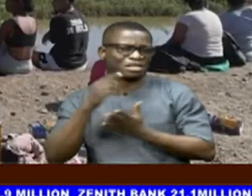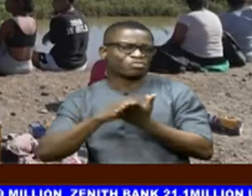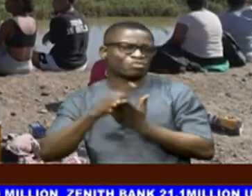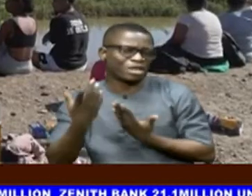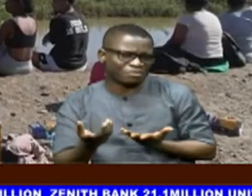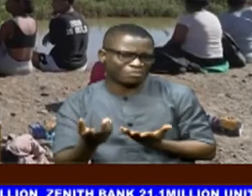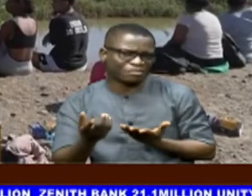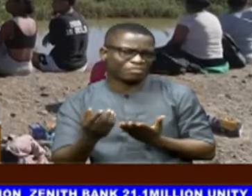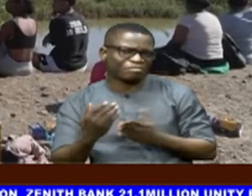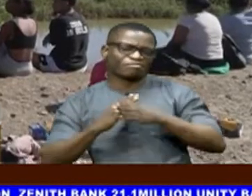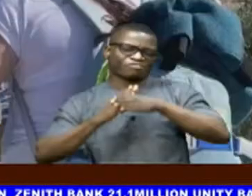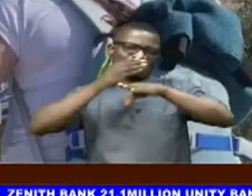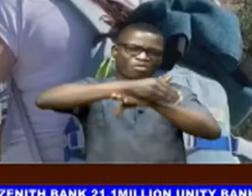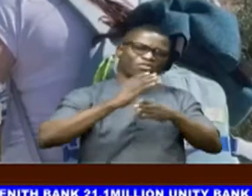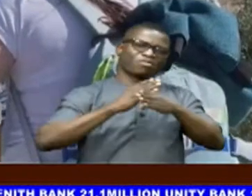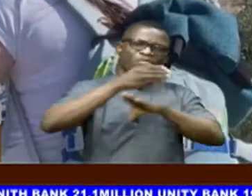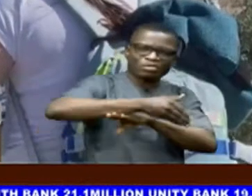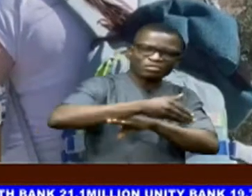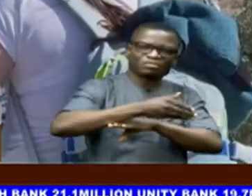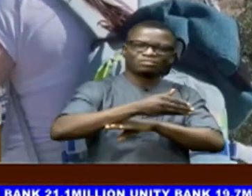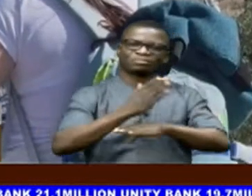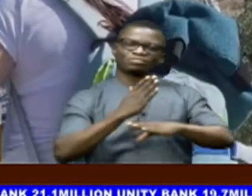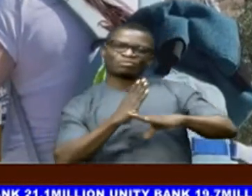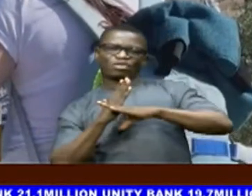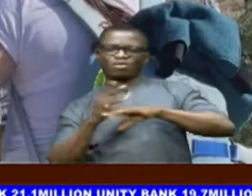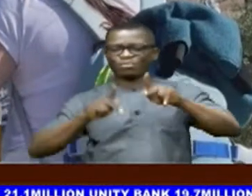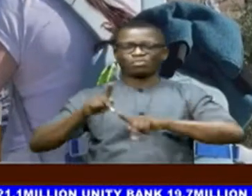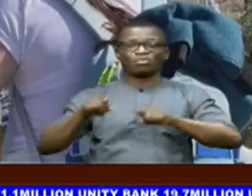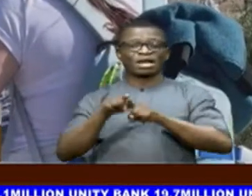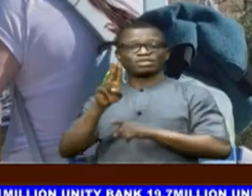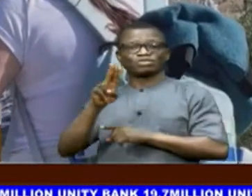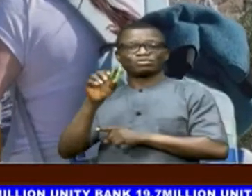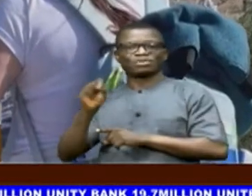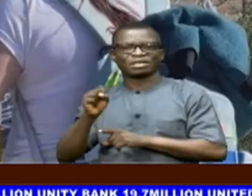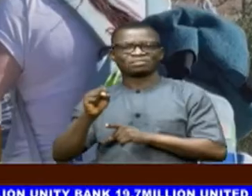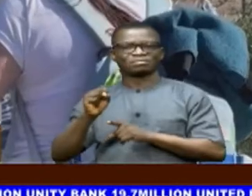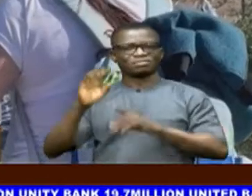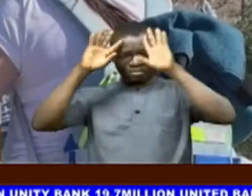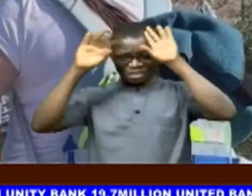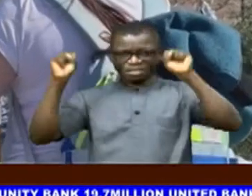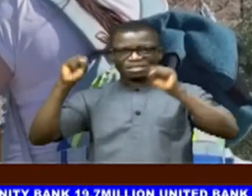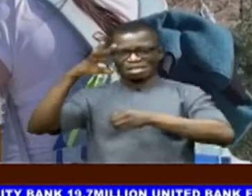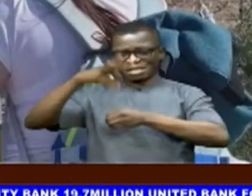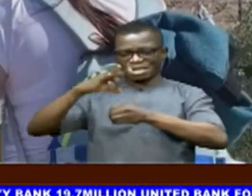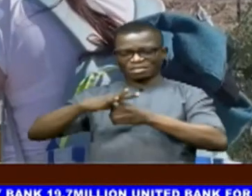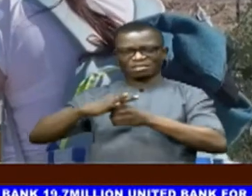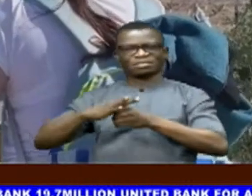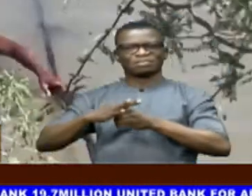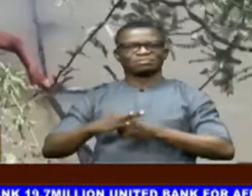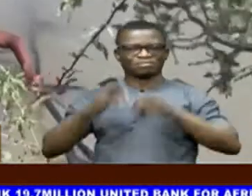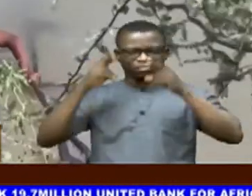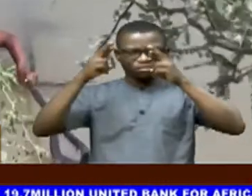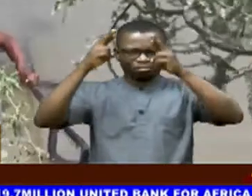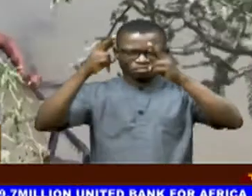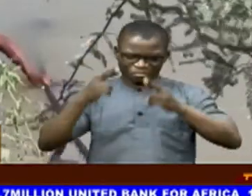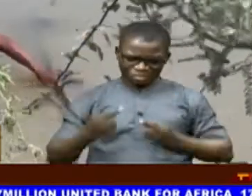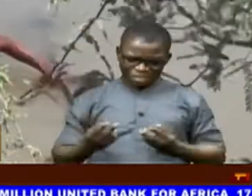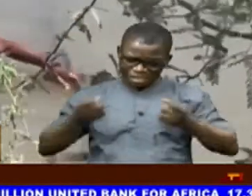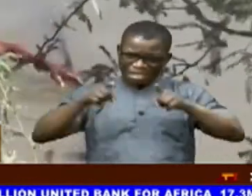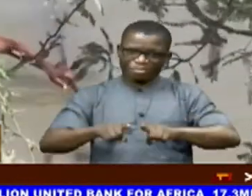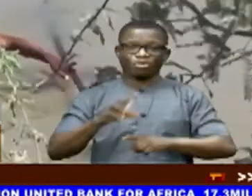Biden administration to stem the flow of people as the U.S. 2024 presidential election race begins to heat up. The White House